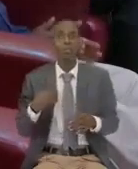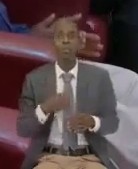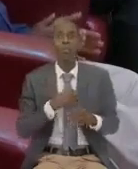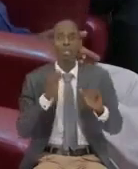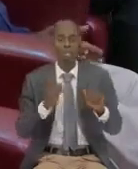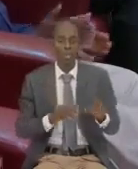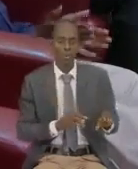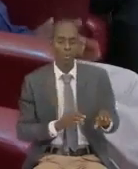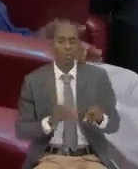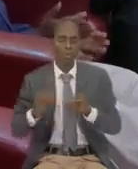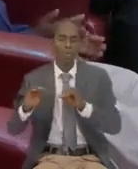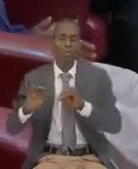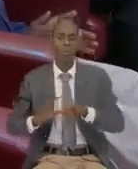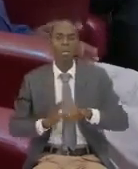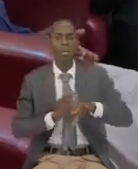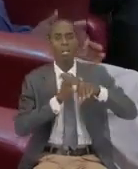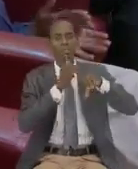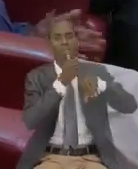Jesus,